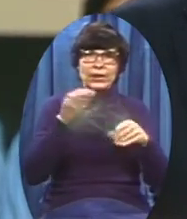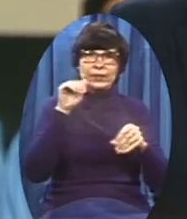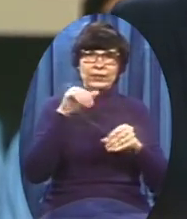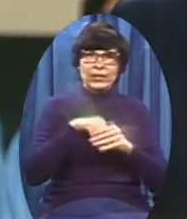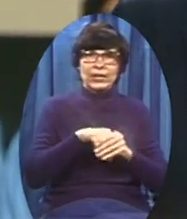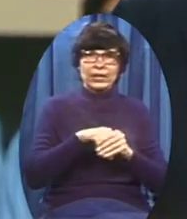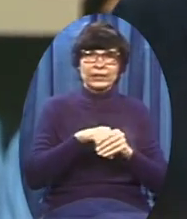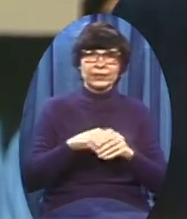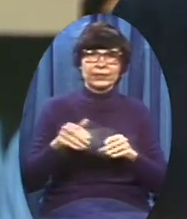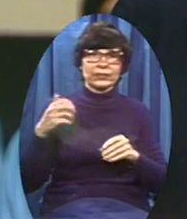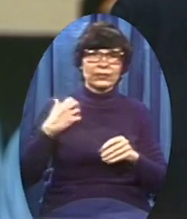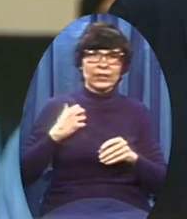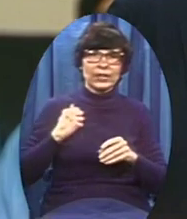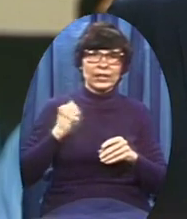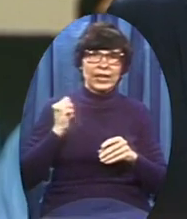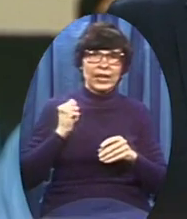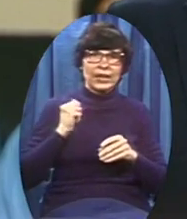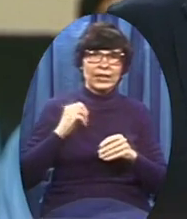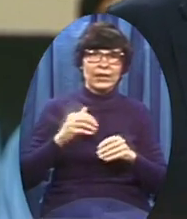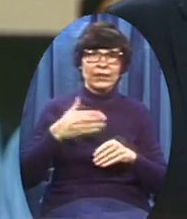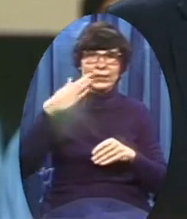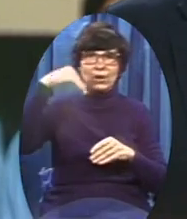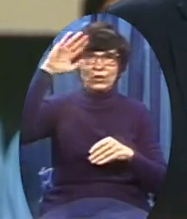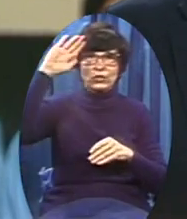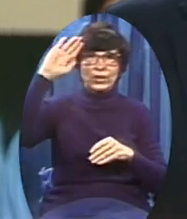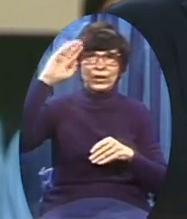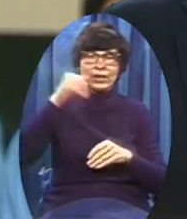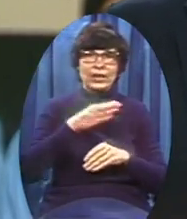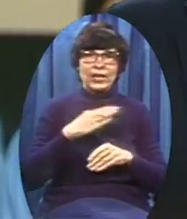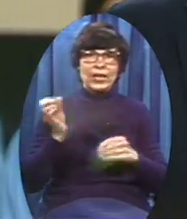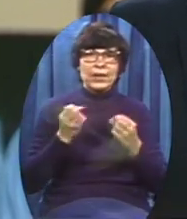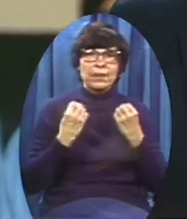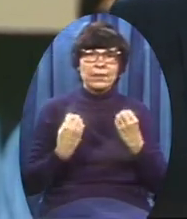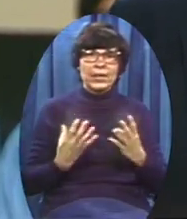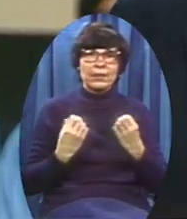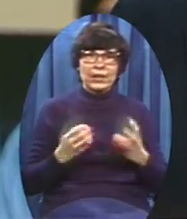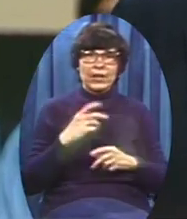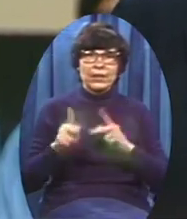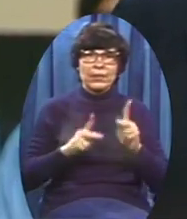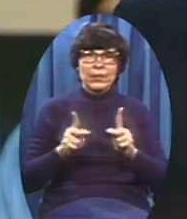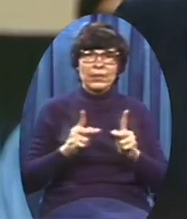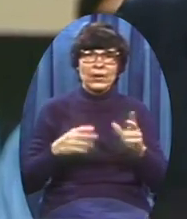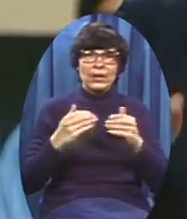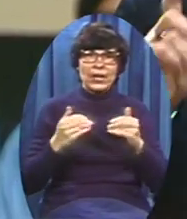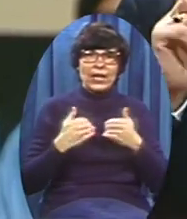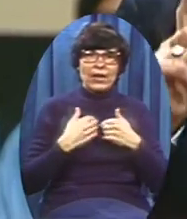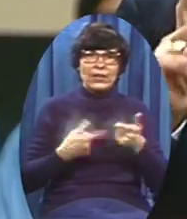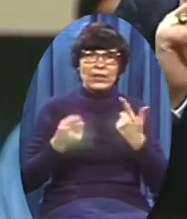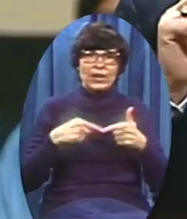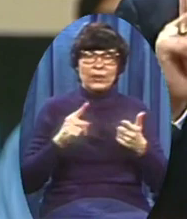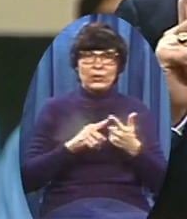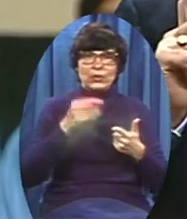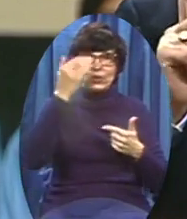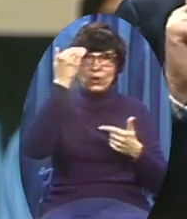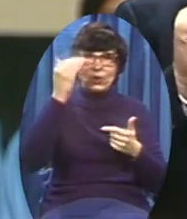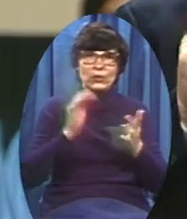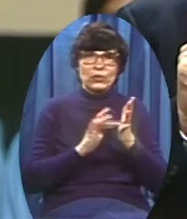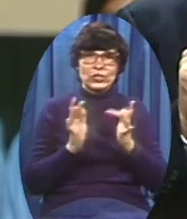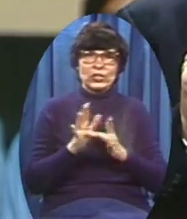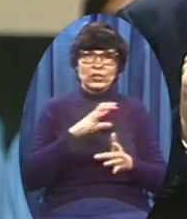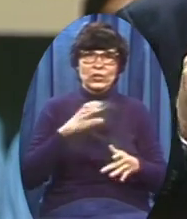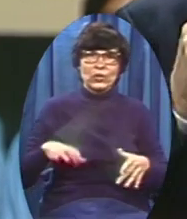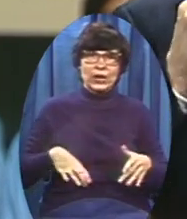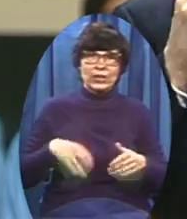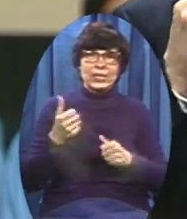the Caribbean. And as a result of that, literally thousands of people come to know Jesus Christ every month who